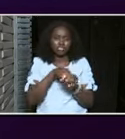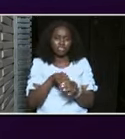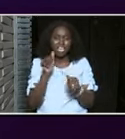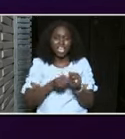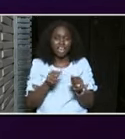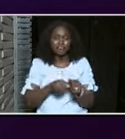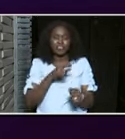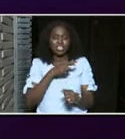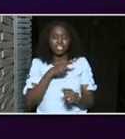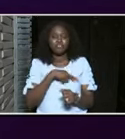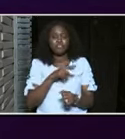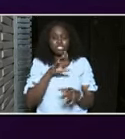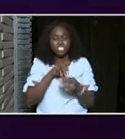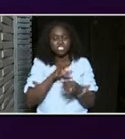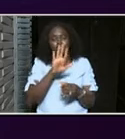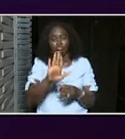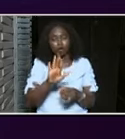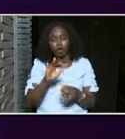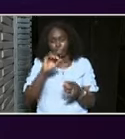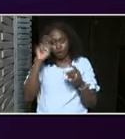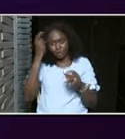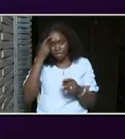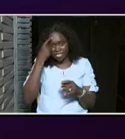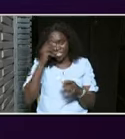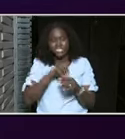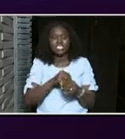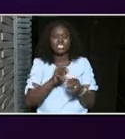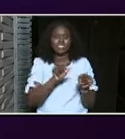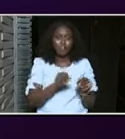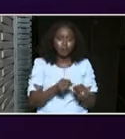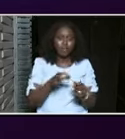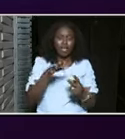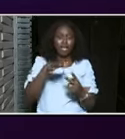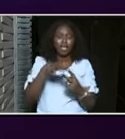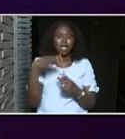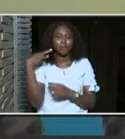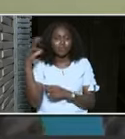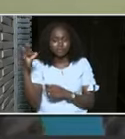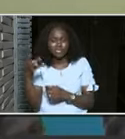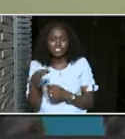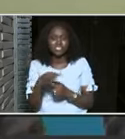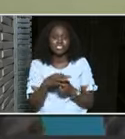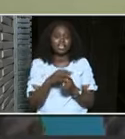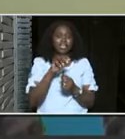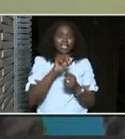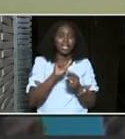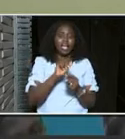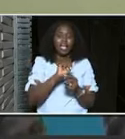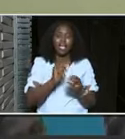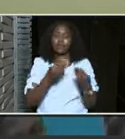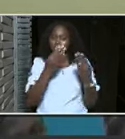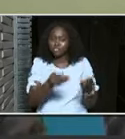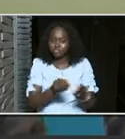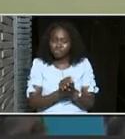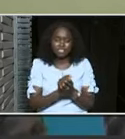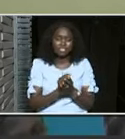government in terms of appointments, allocations, physical infrastructural developments? Because some of